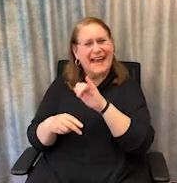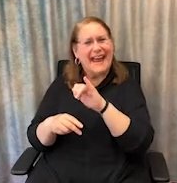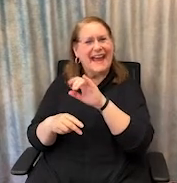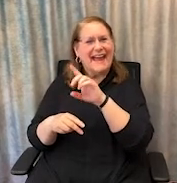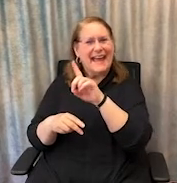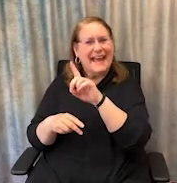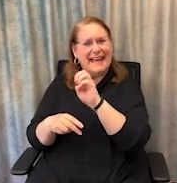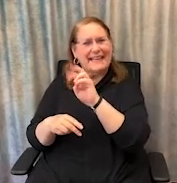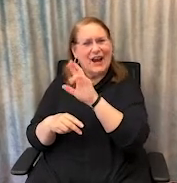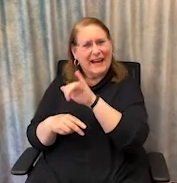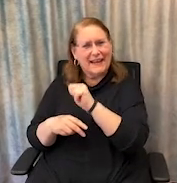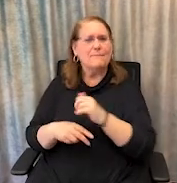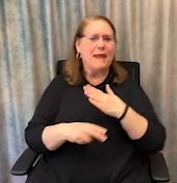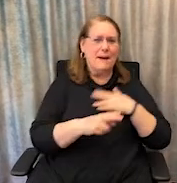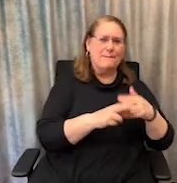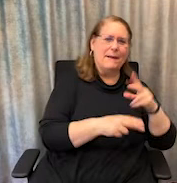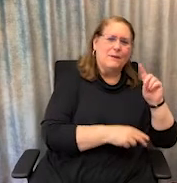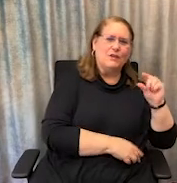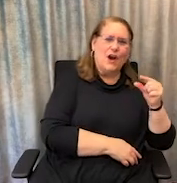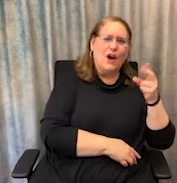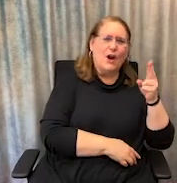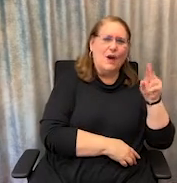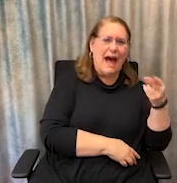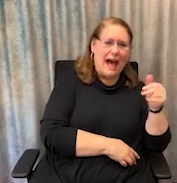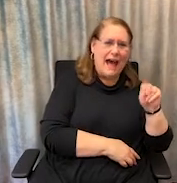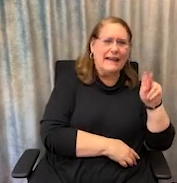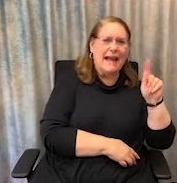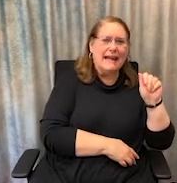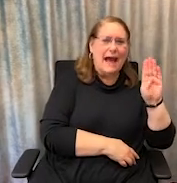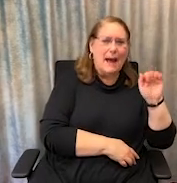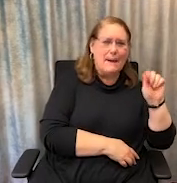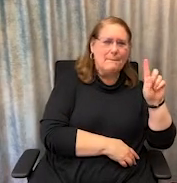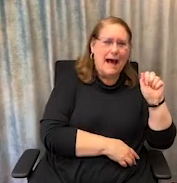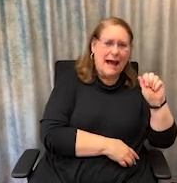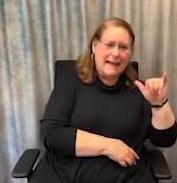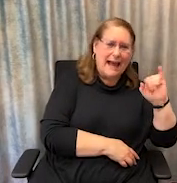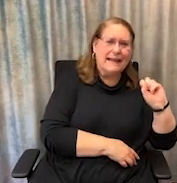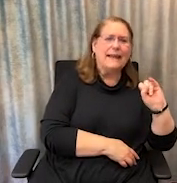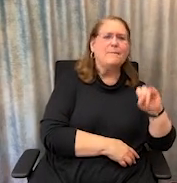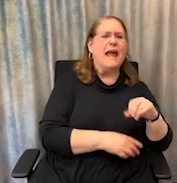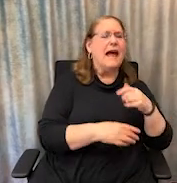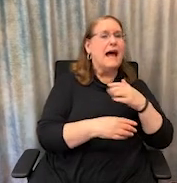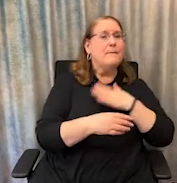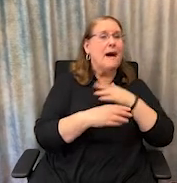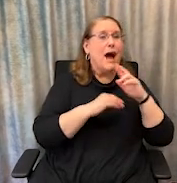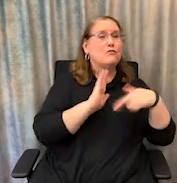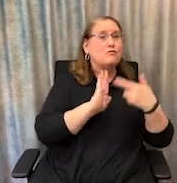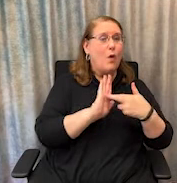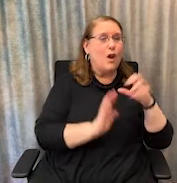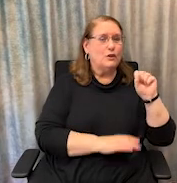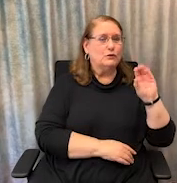Yeah, my name is Duan Kaudaya. I'm also 20 years old, and I play the role of Soheil in this movie, A Wet